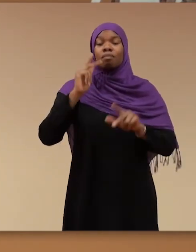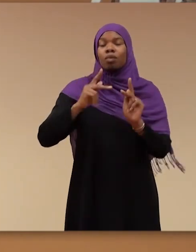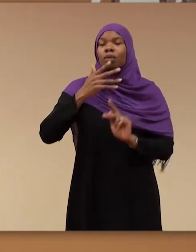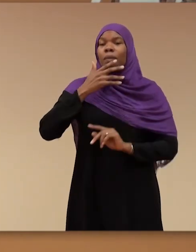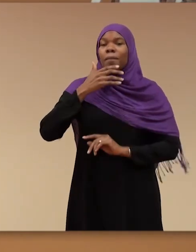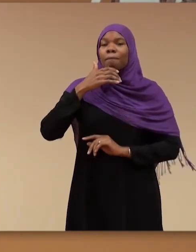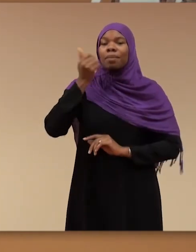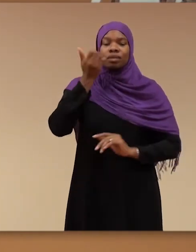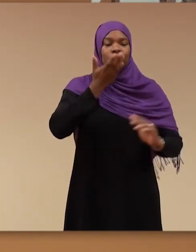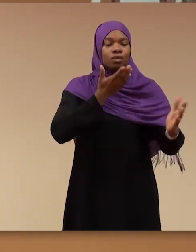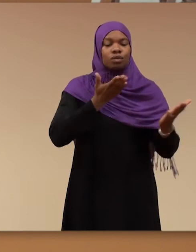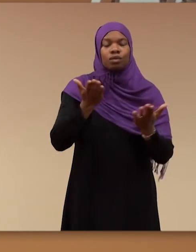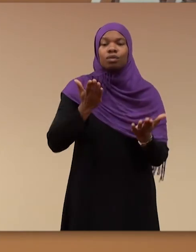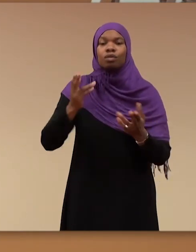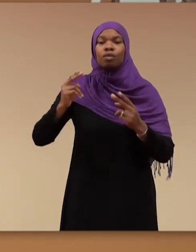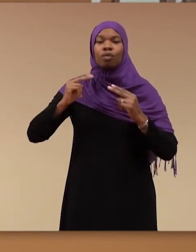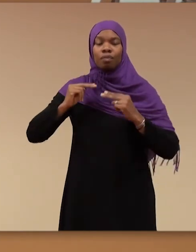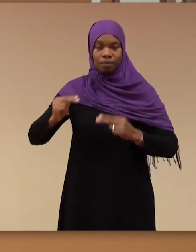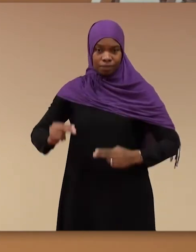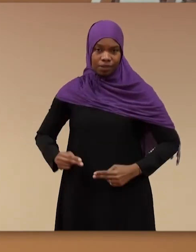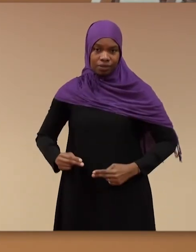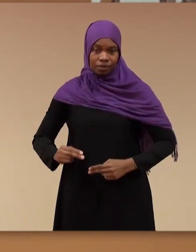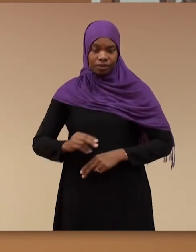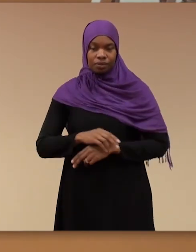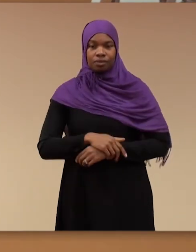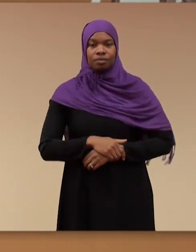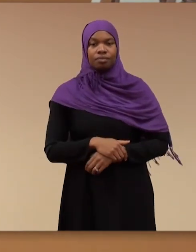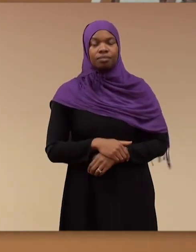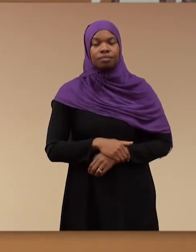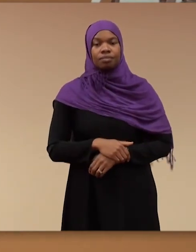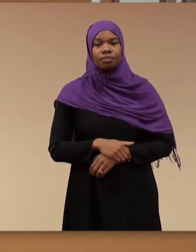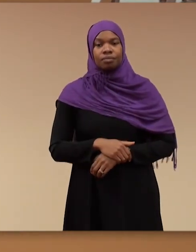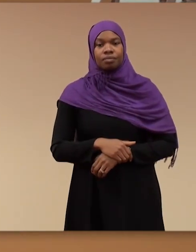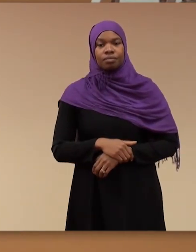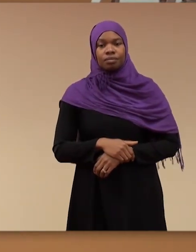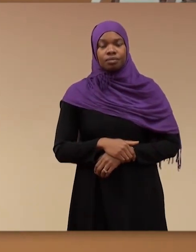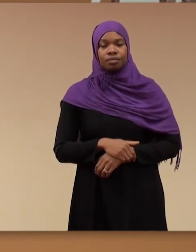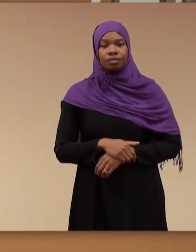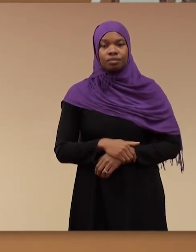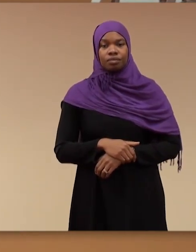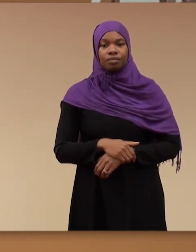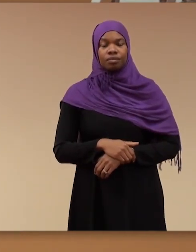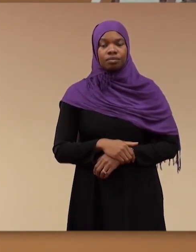humanity. So beside that, Islam has solved many of